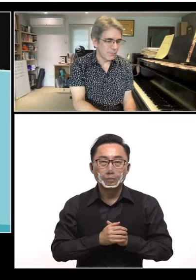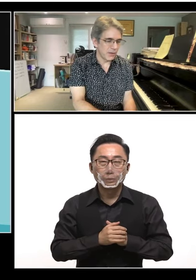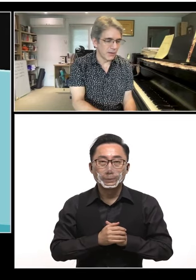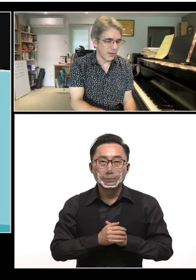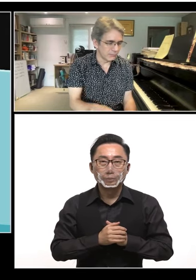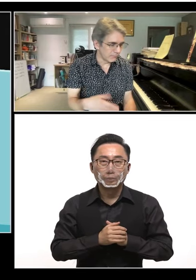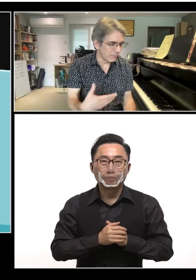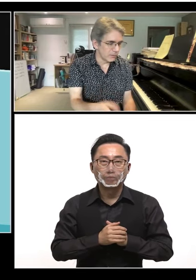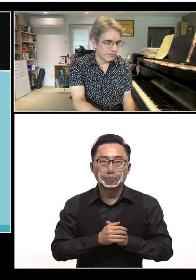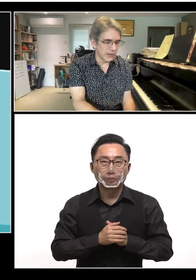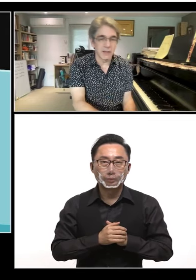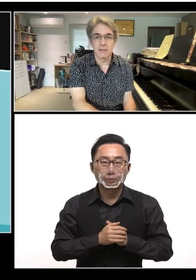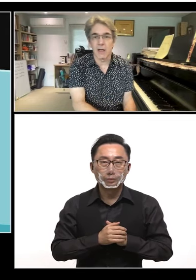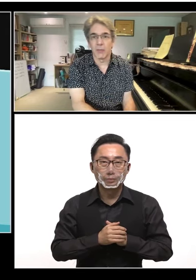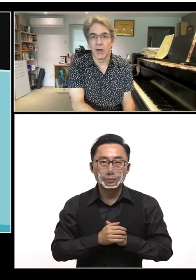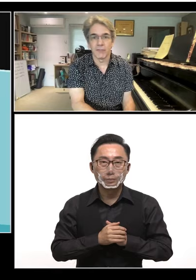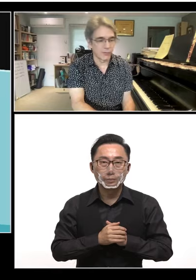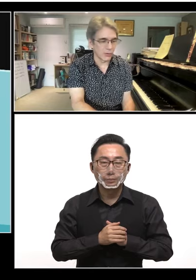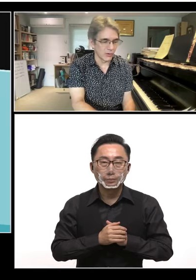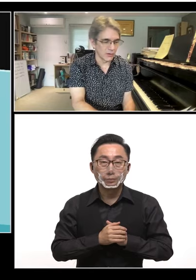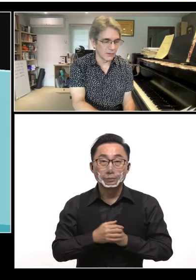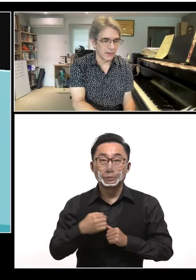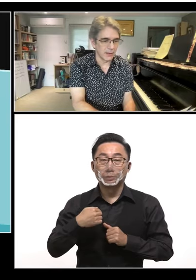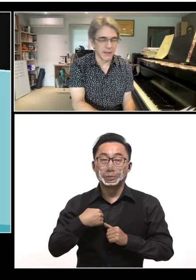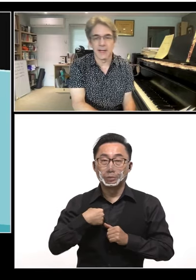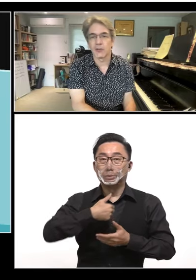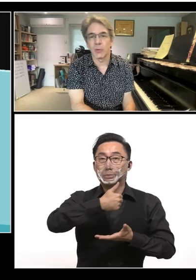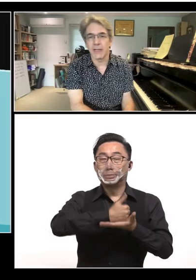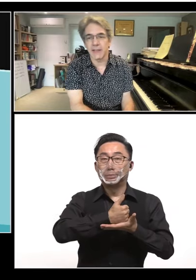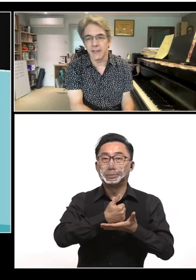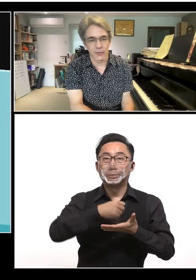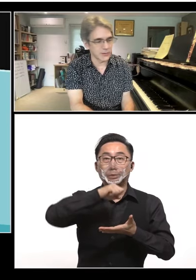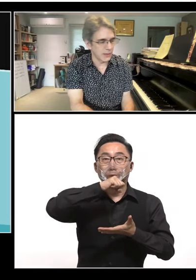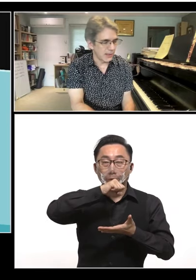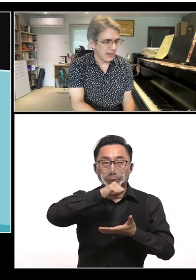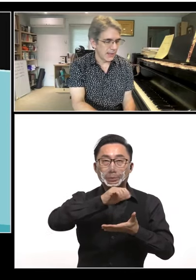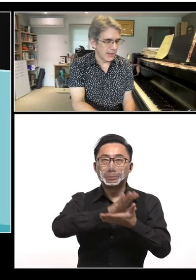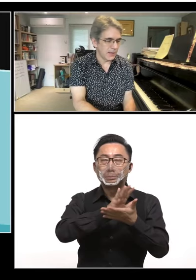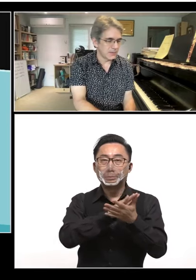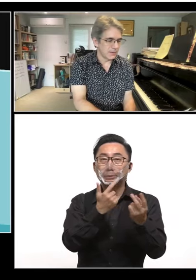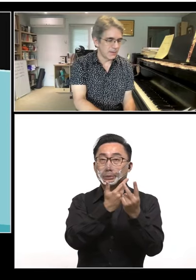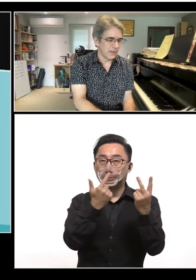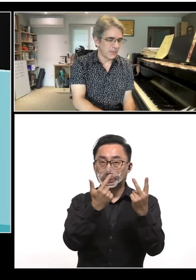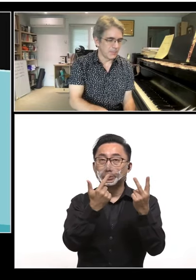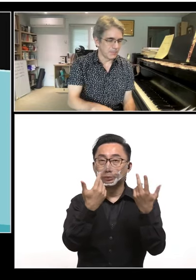I've been living in Taiwan for now 28 years,